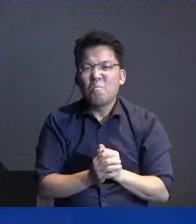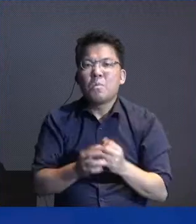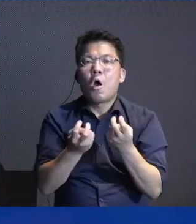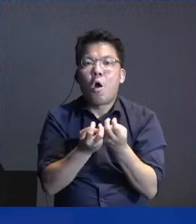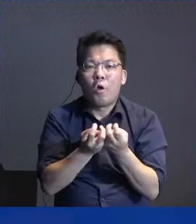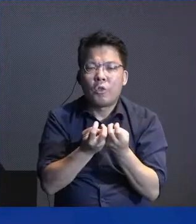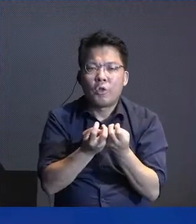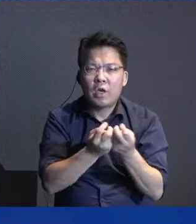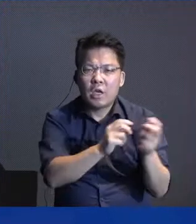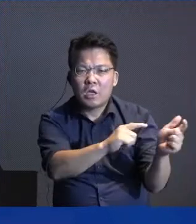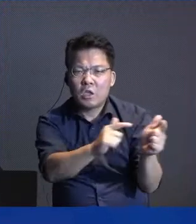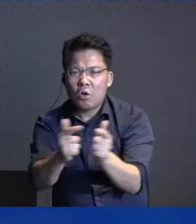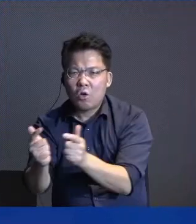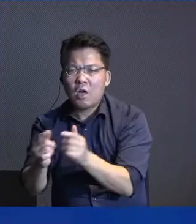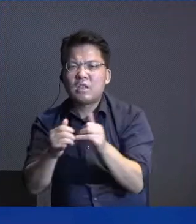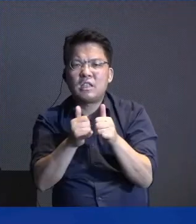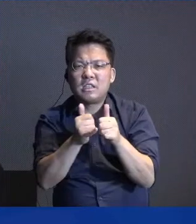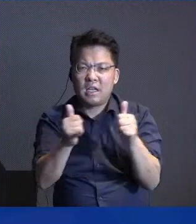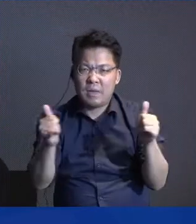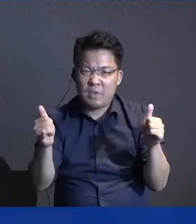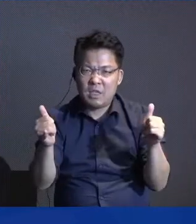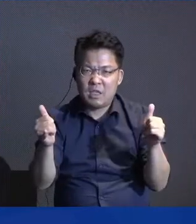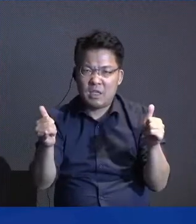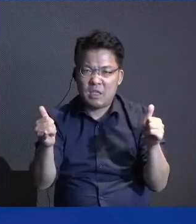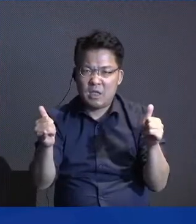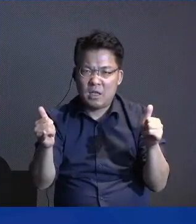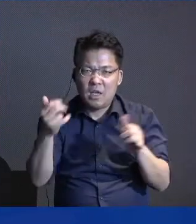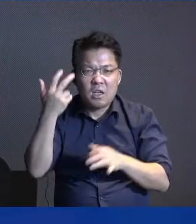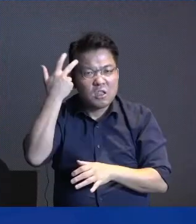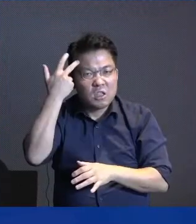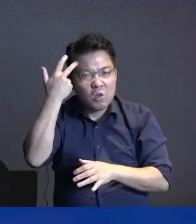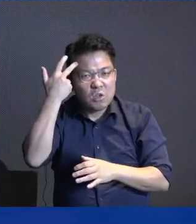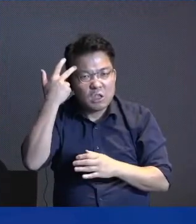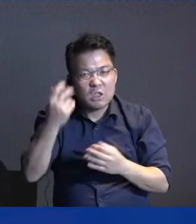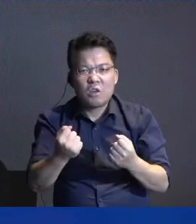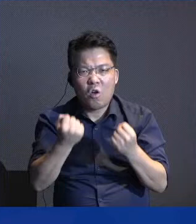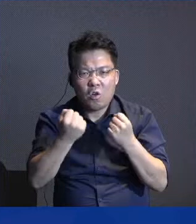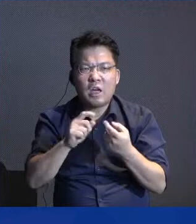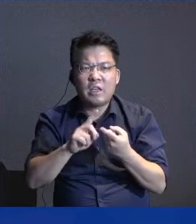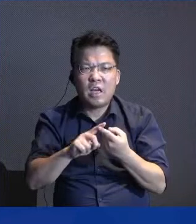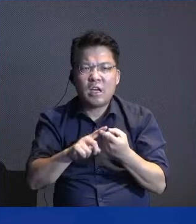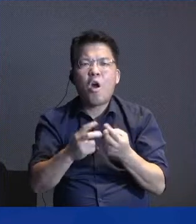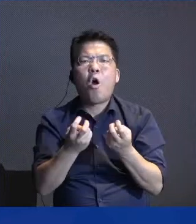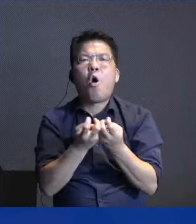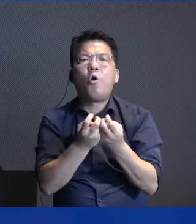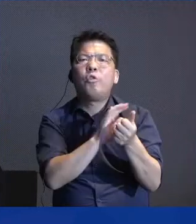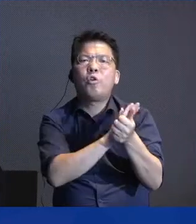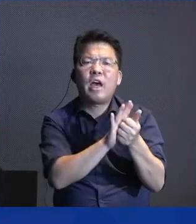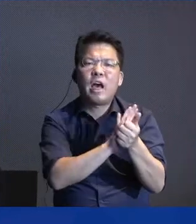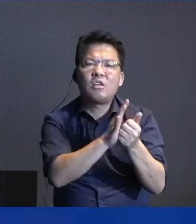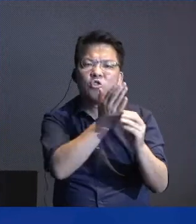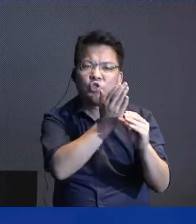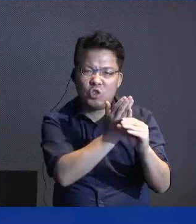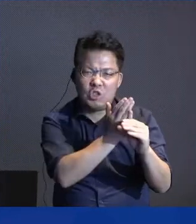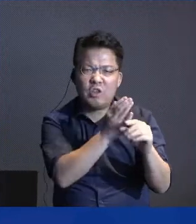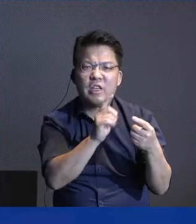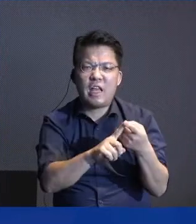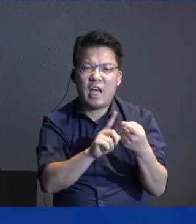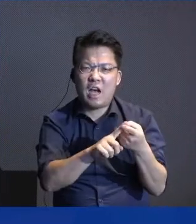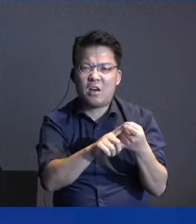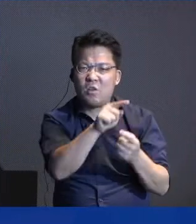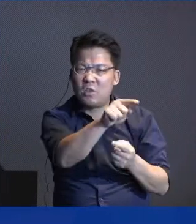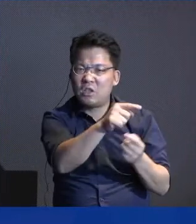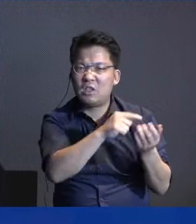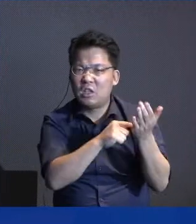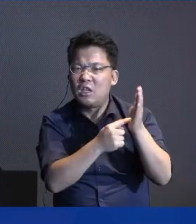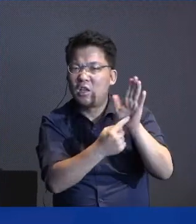inequity and inequality. Now, when we talk about mental health care in the Asia Pacific region, and I'll